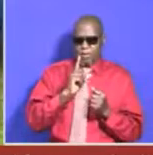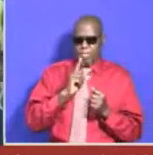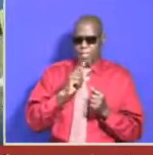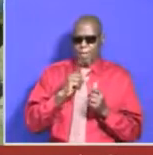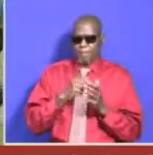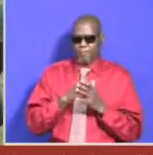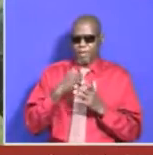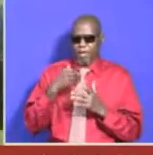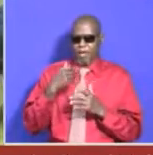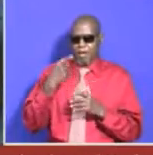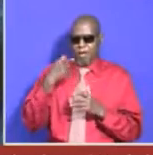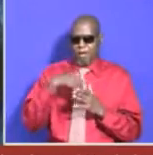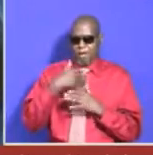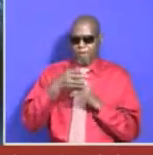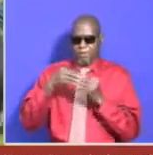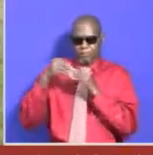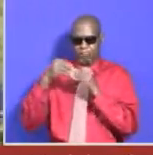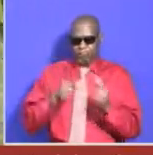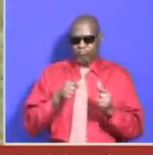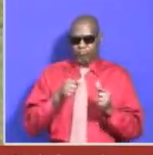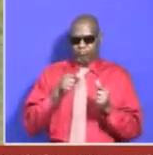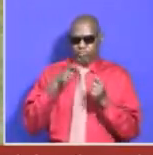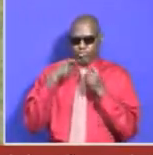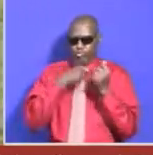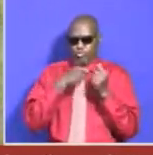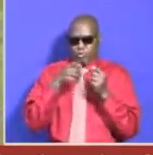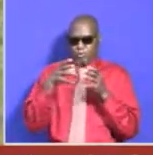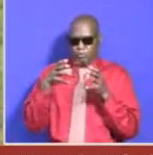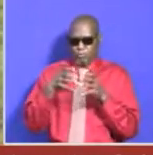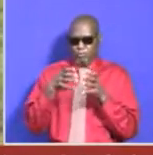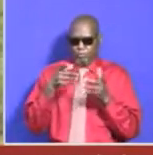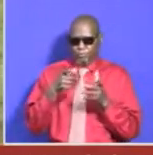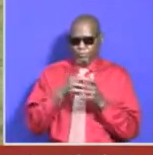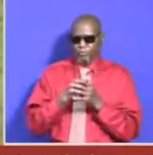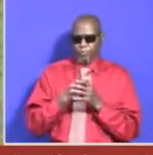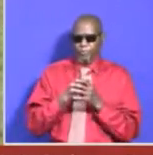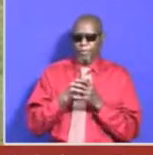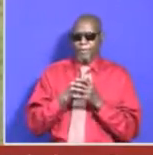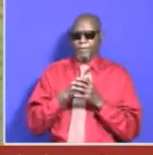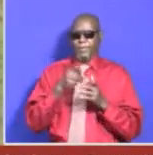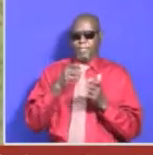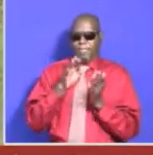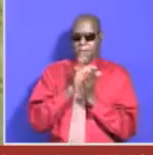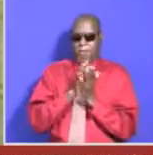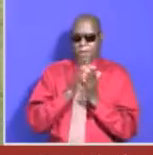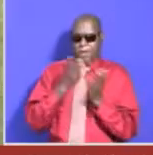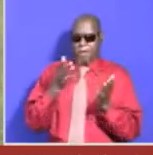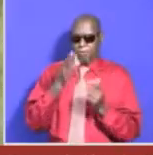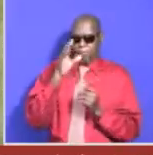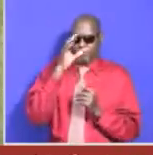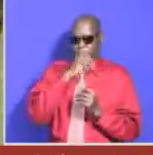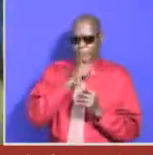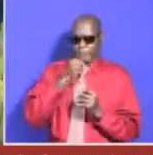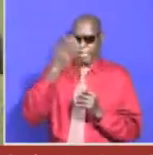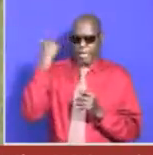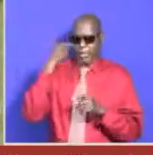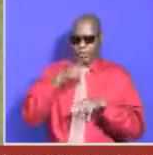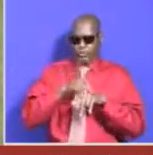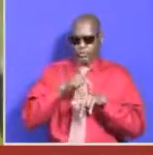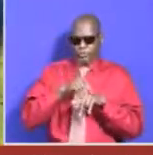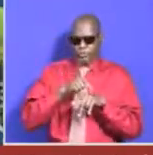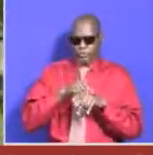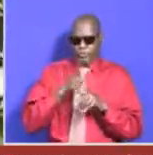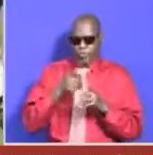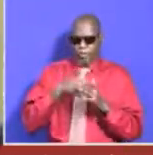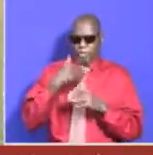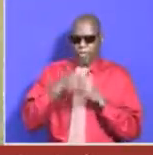a narrow win of 28-25 at the Den. The Bankers have missed out on the coveted title in the last two seasons after being